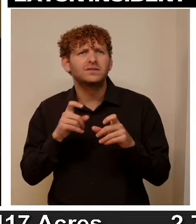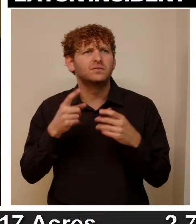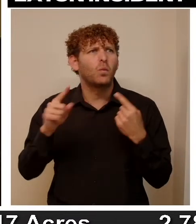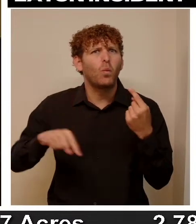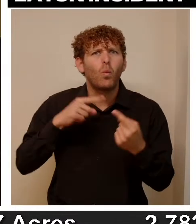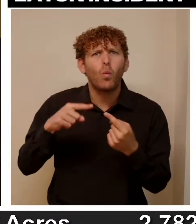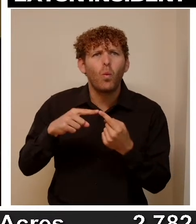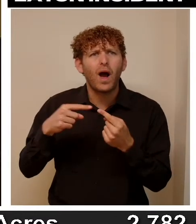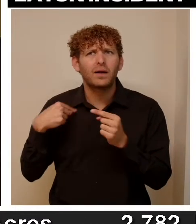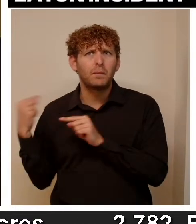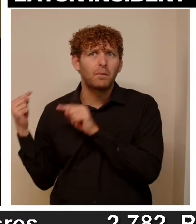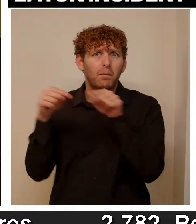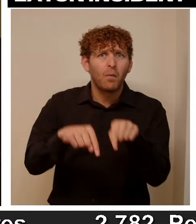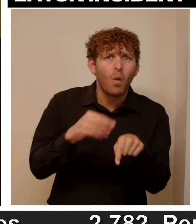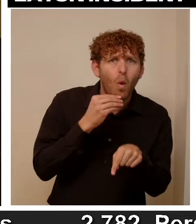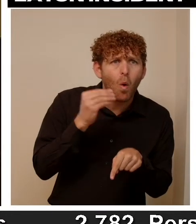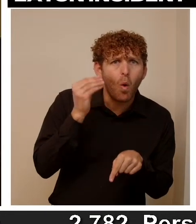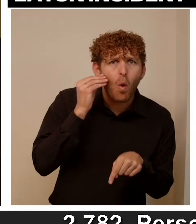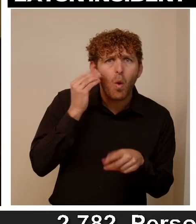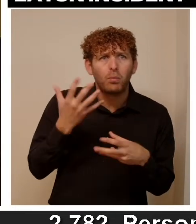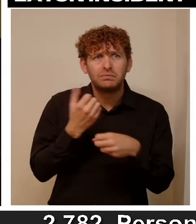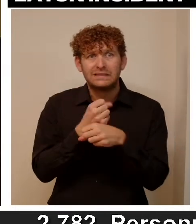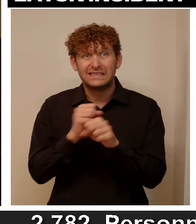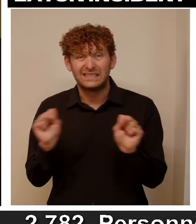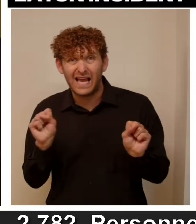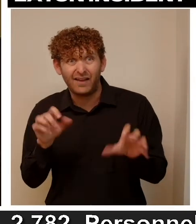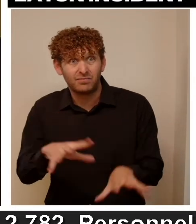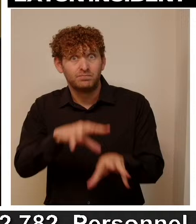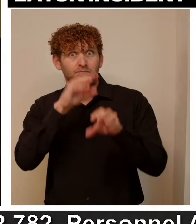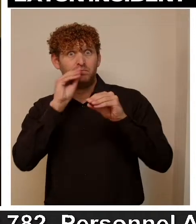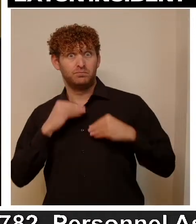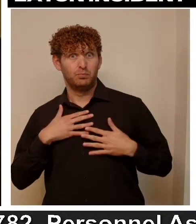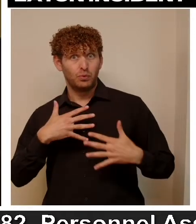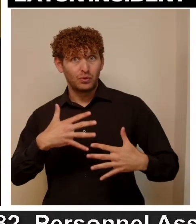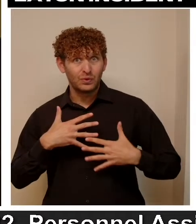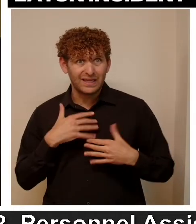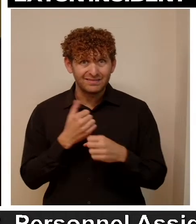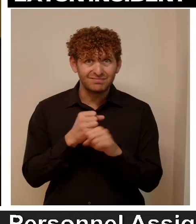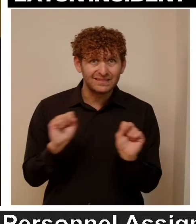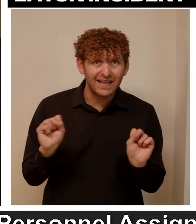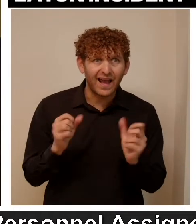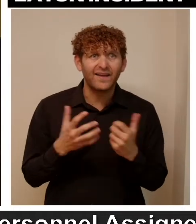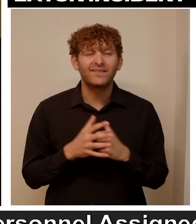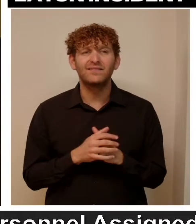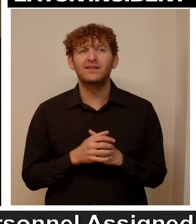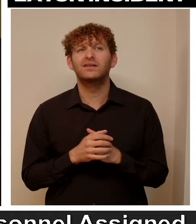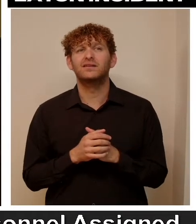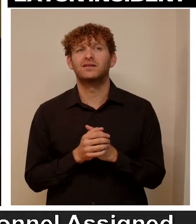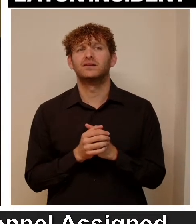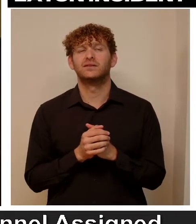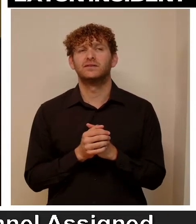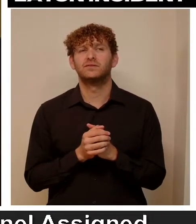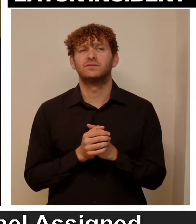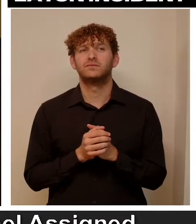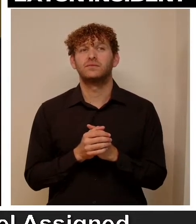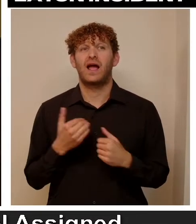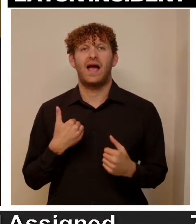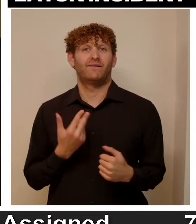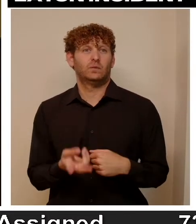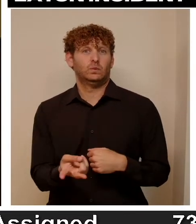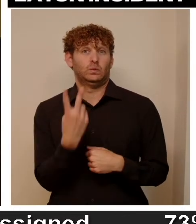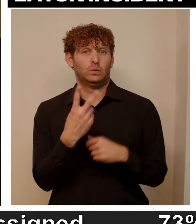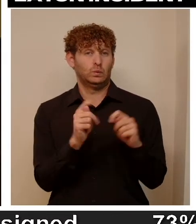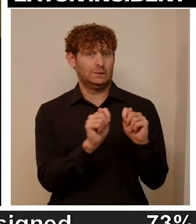home? Is it safe to breathe the air that's in there? We actually have 2 incident management teams from